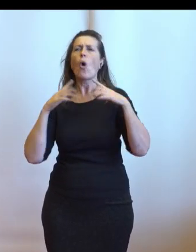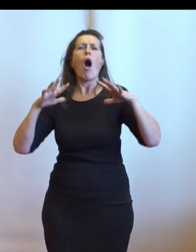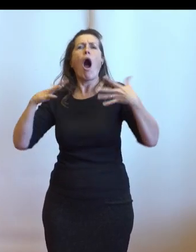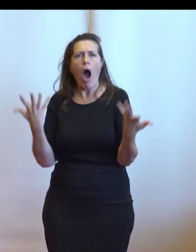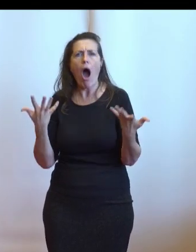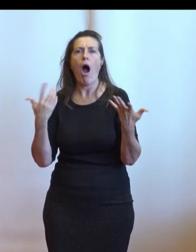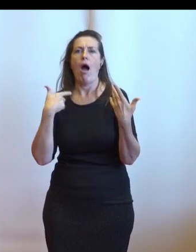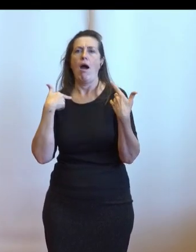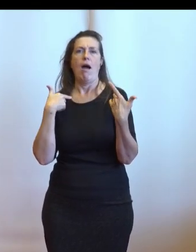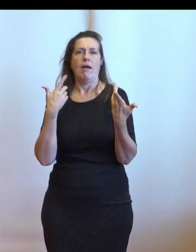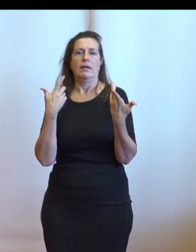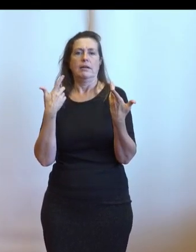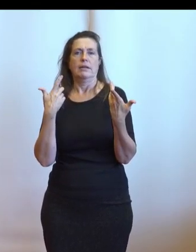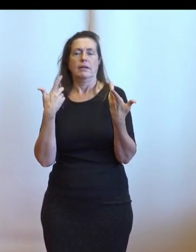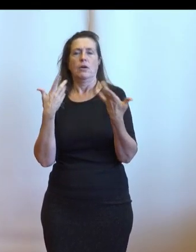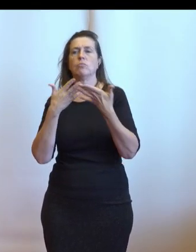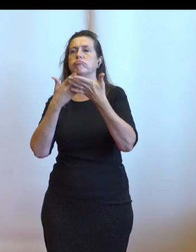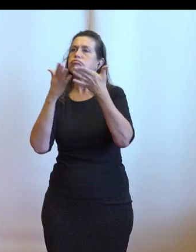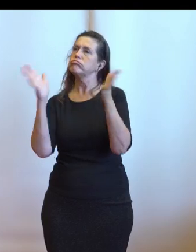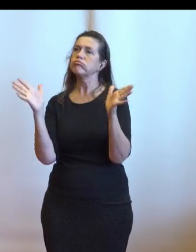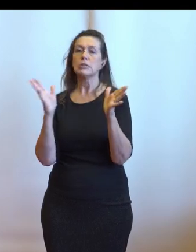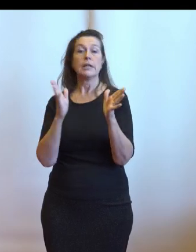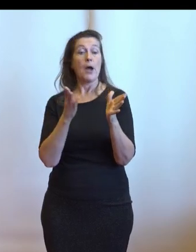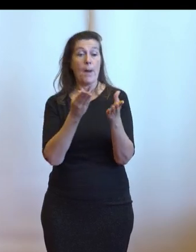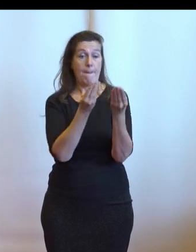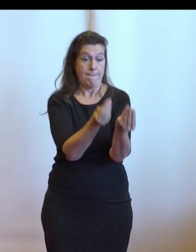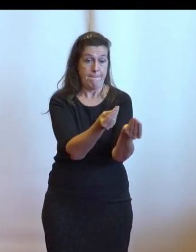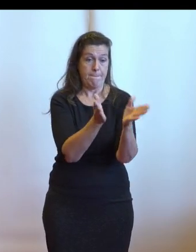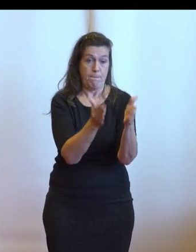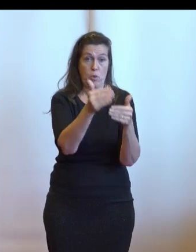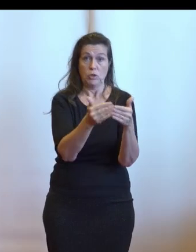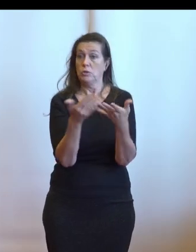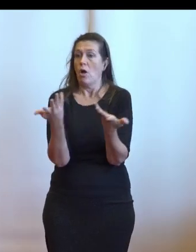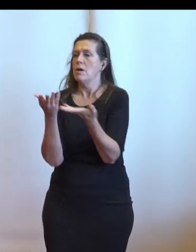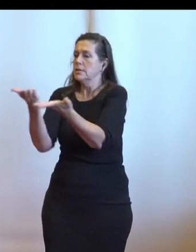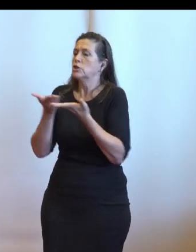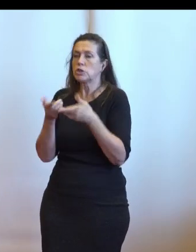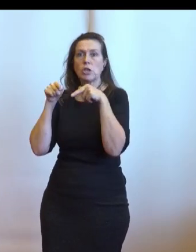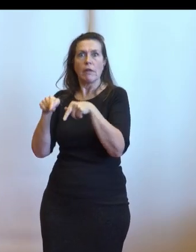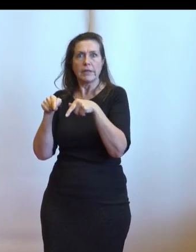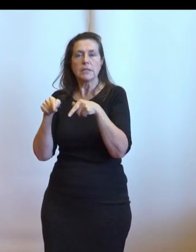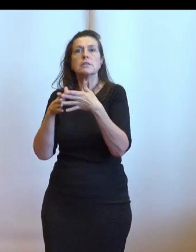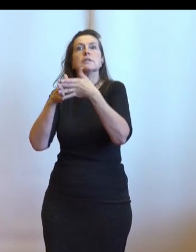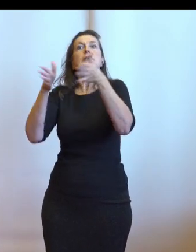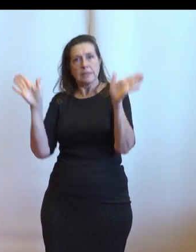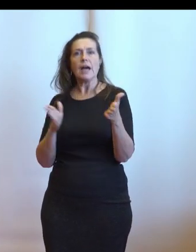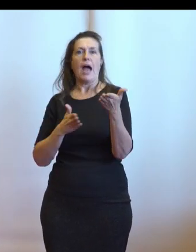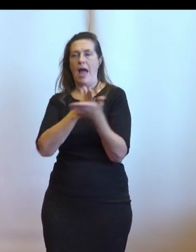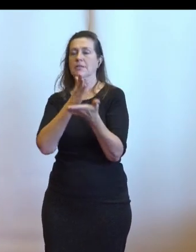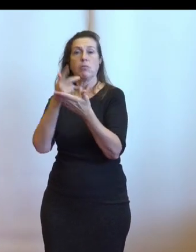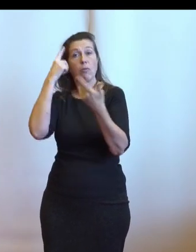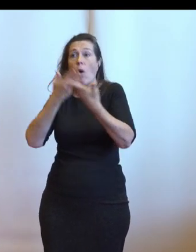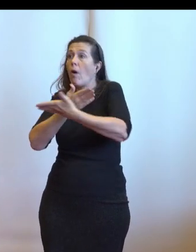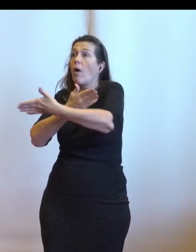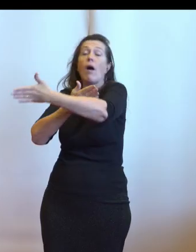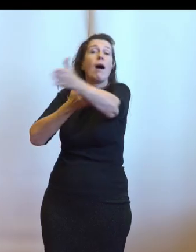accessible, broadly inclusive products and services, I believe, and Barclays believes, that accessibility will be there for everybody who needs